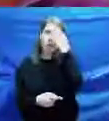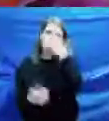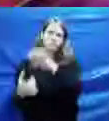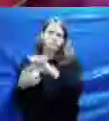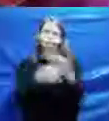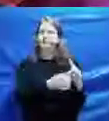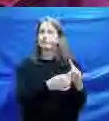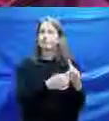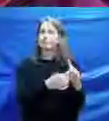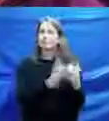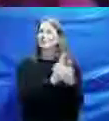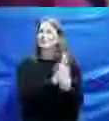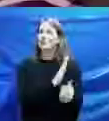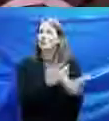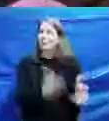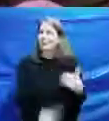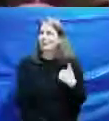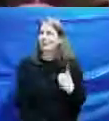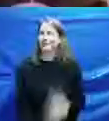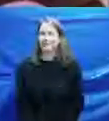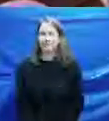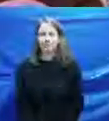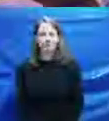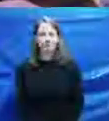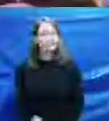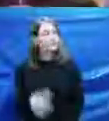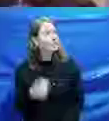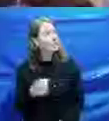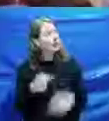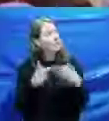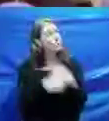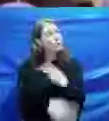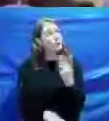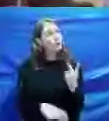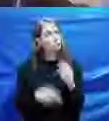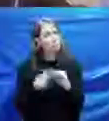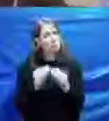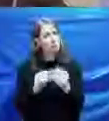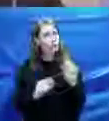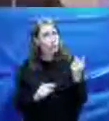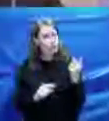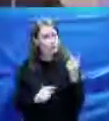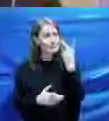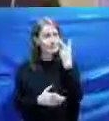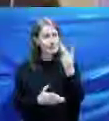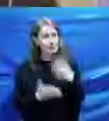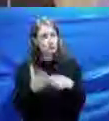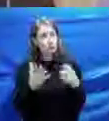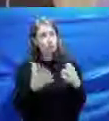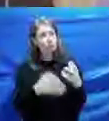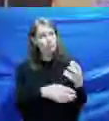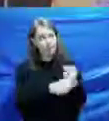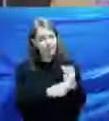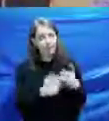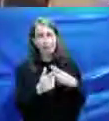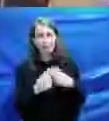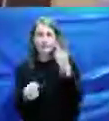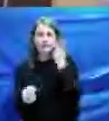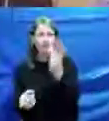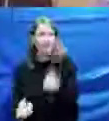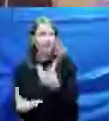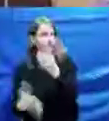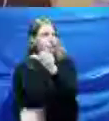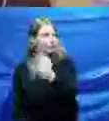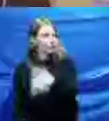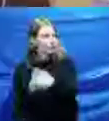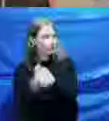me? Yeah. Multiply your two numbers first and then see what you came up first and then see how much you need after